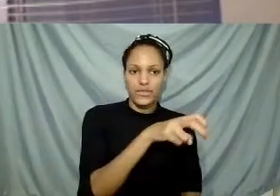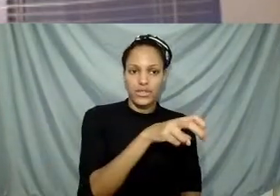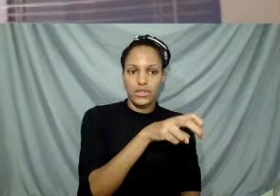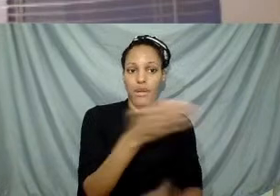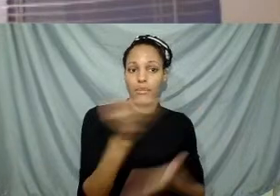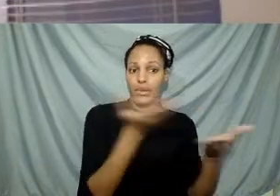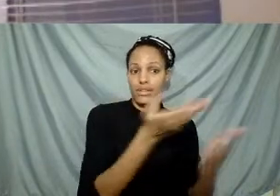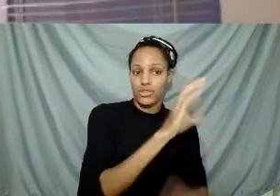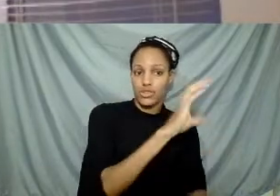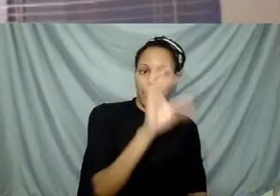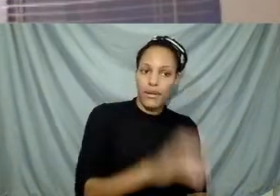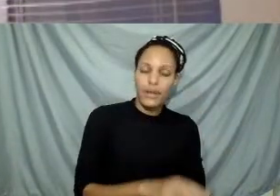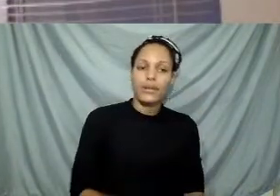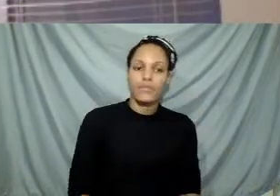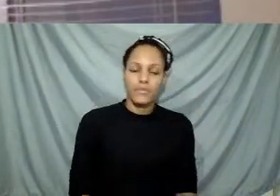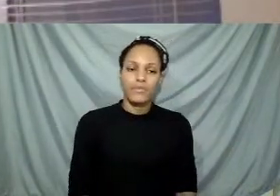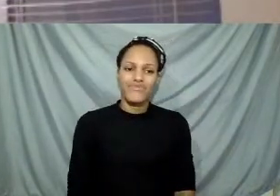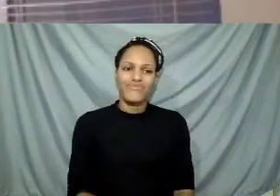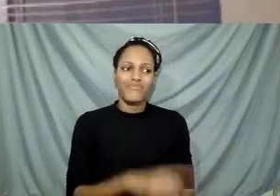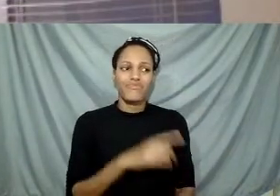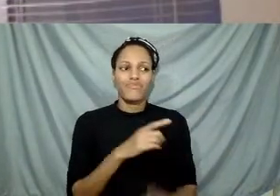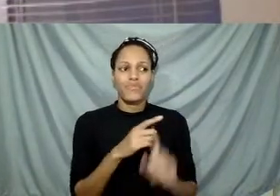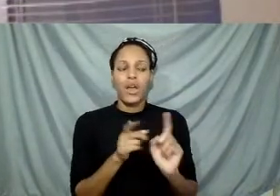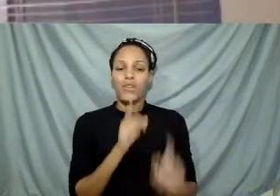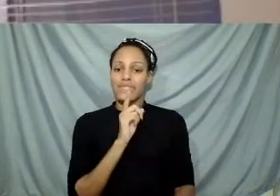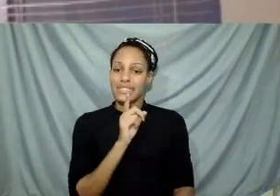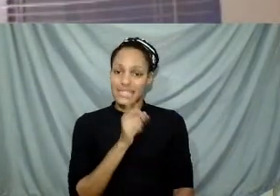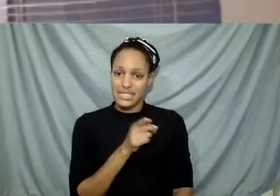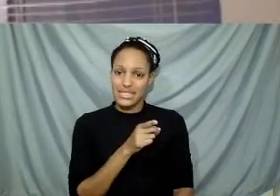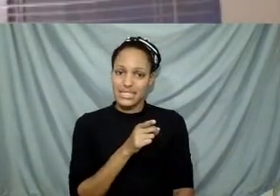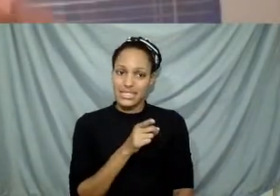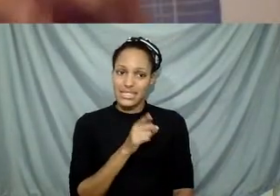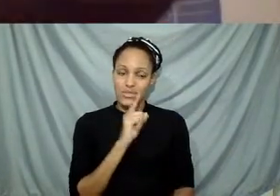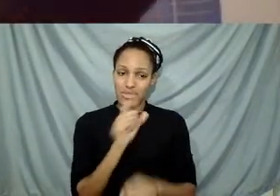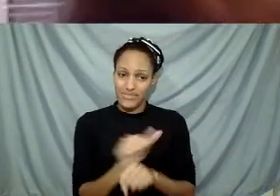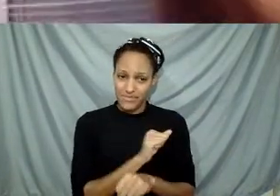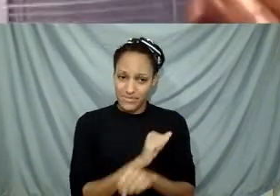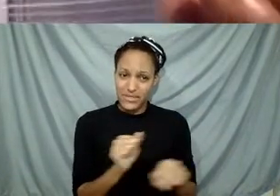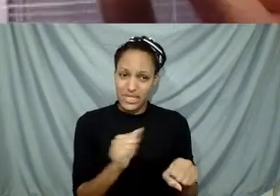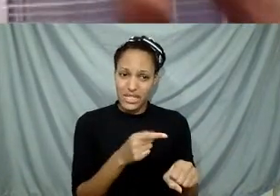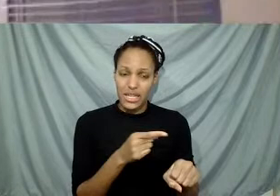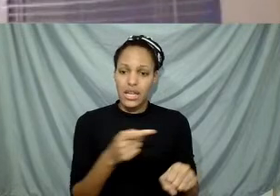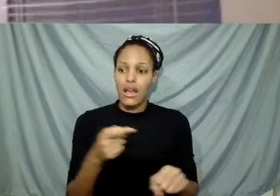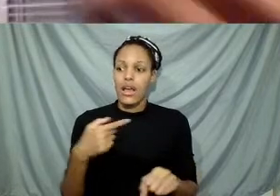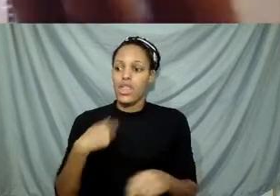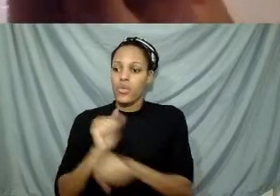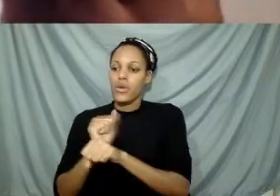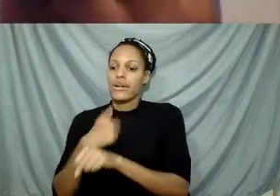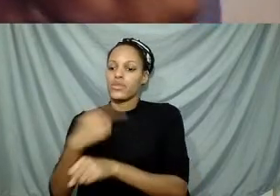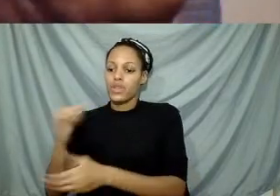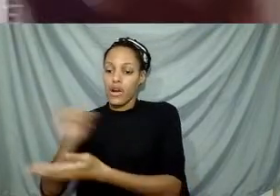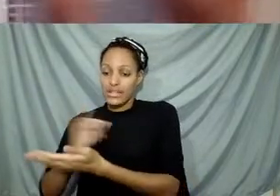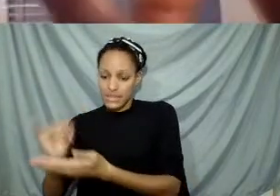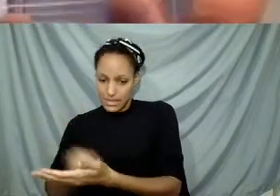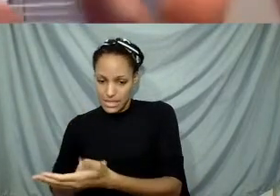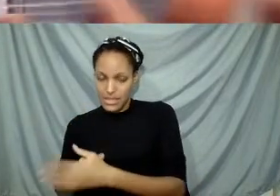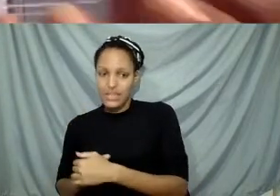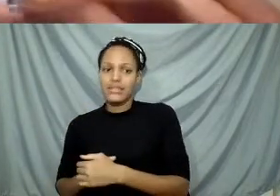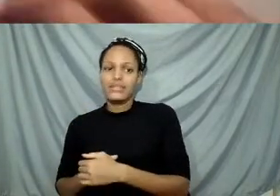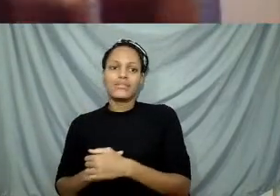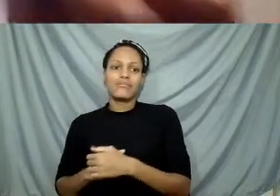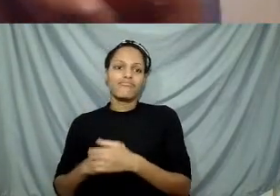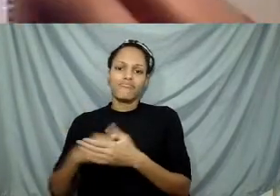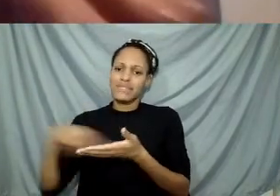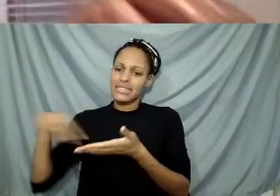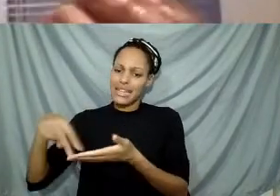The reality is that the work that I was doing is twofold. It's artistic, yes, it's excellent